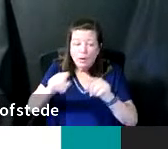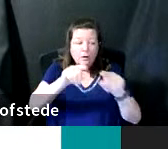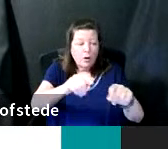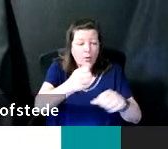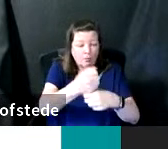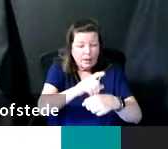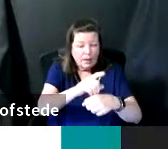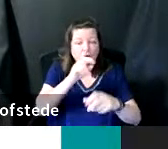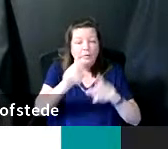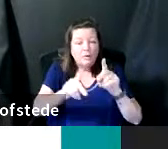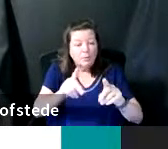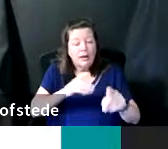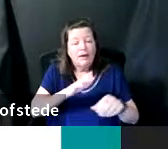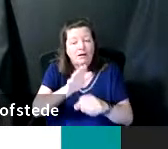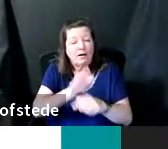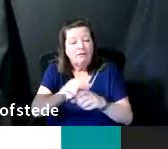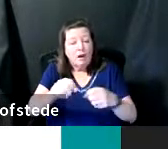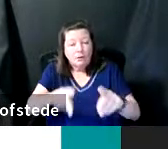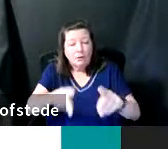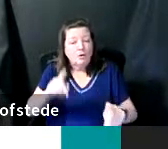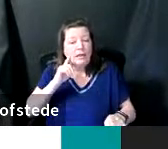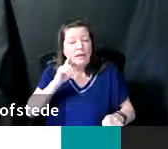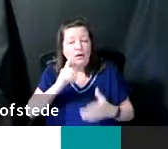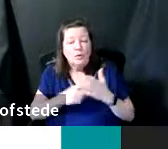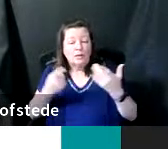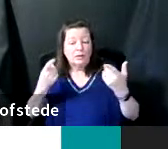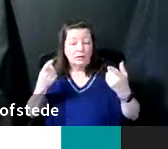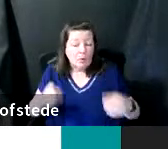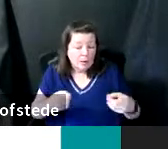have an opportunity to hear where we're at, to